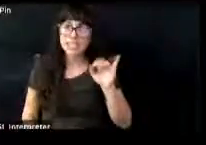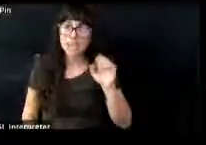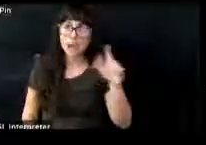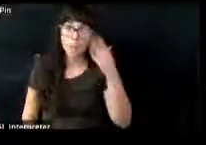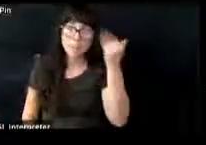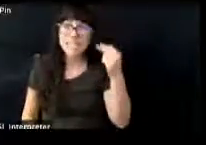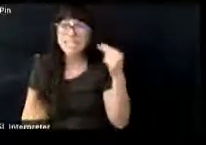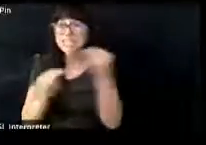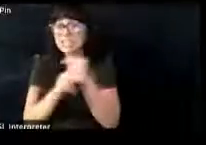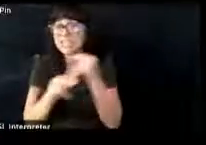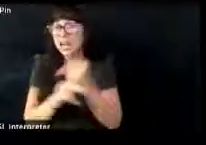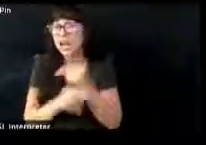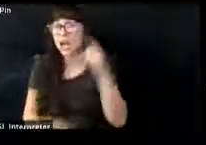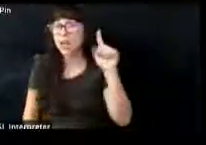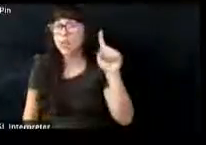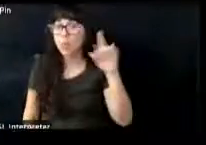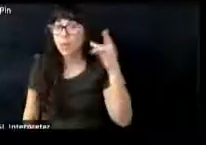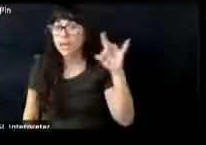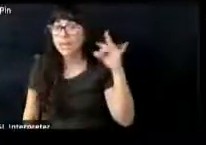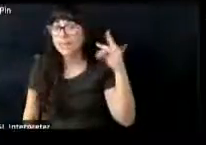freeway, which is a much more of